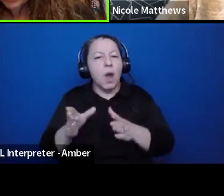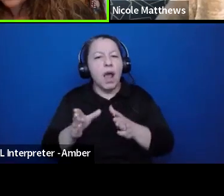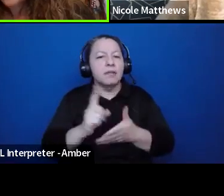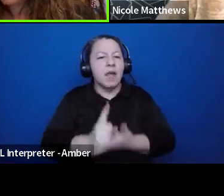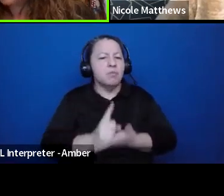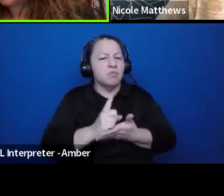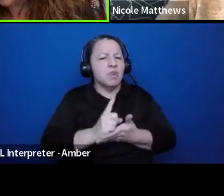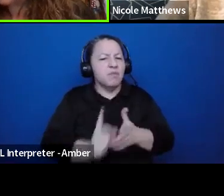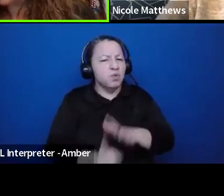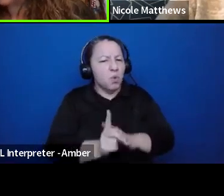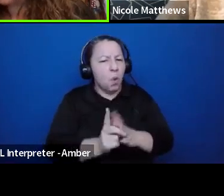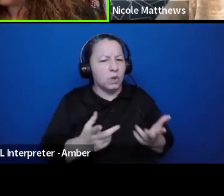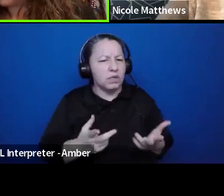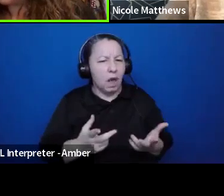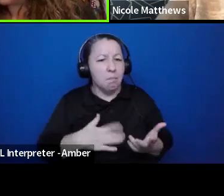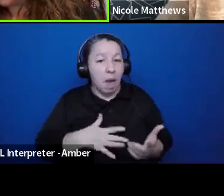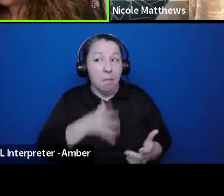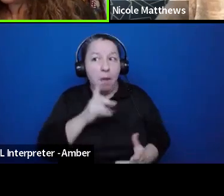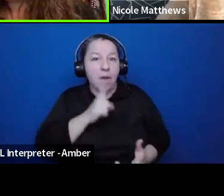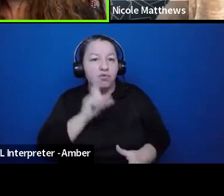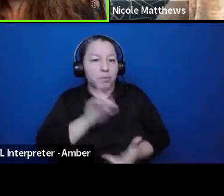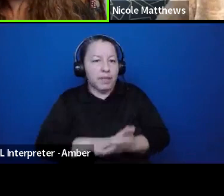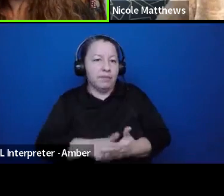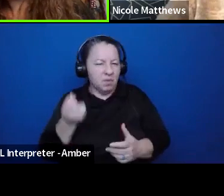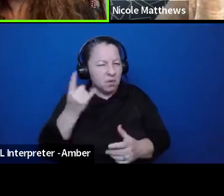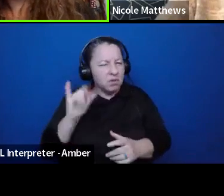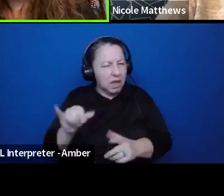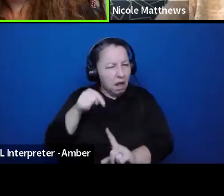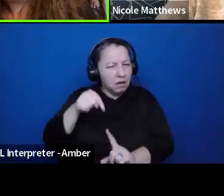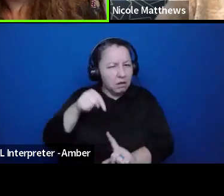that we're asking people to sort of, you know,